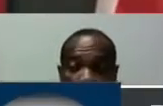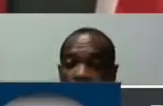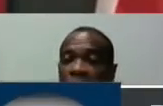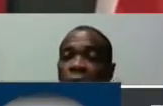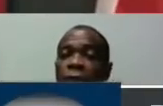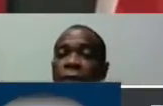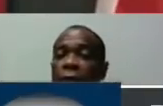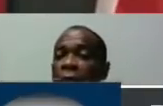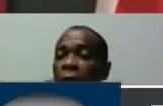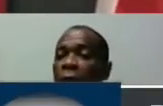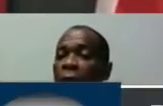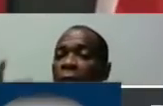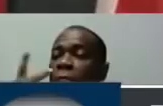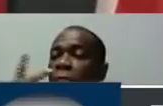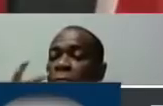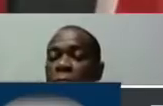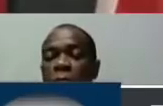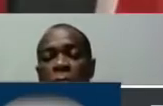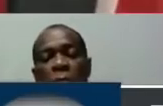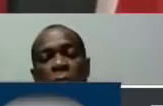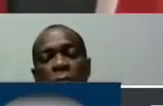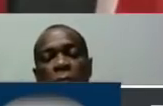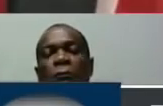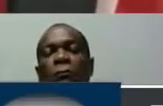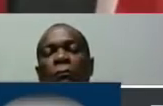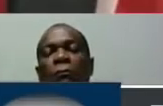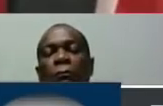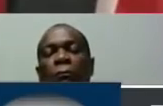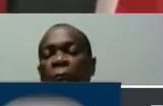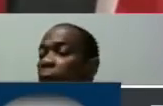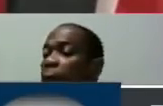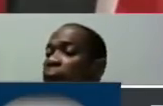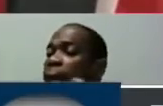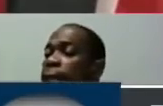slightly better level of exposure.